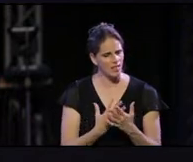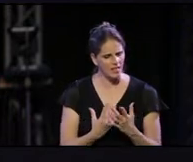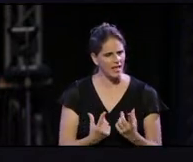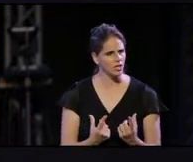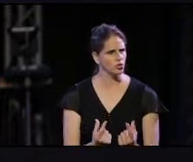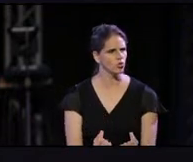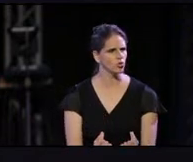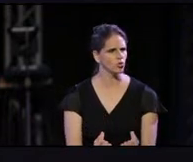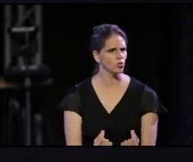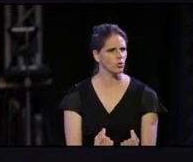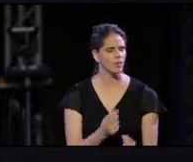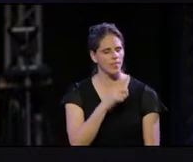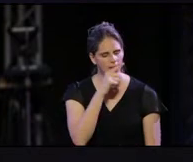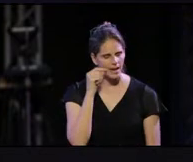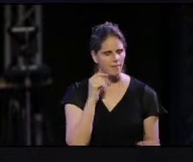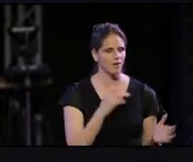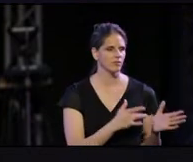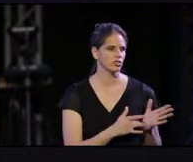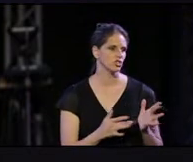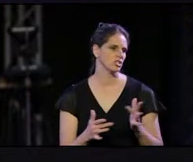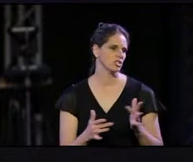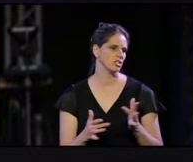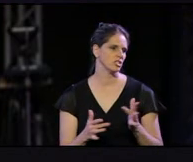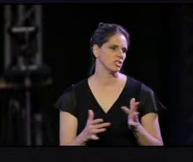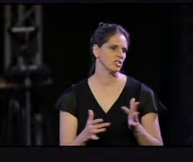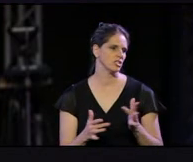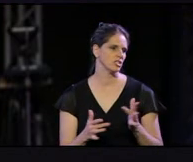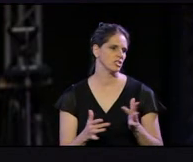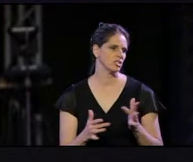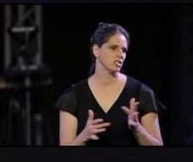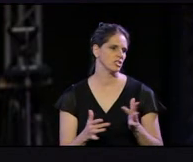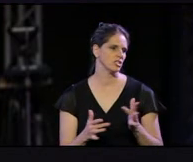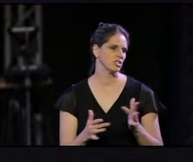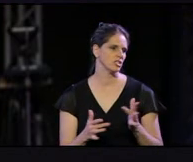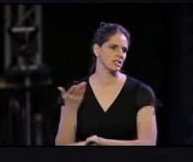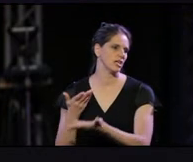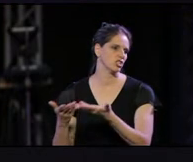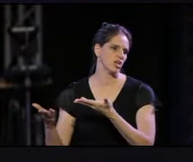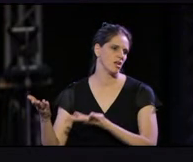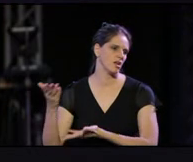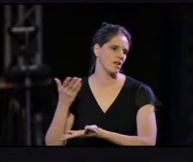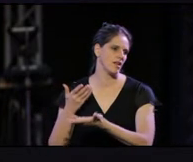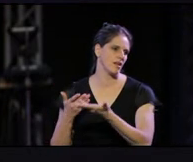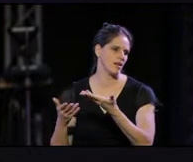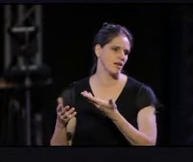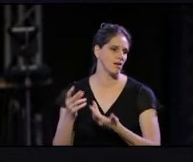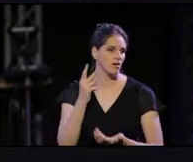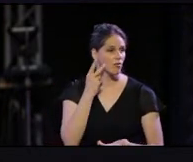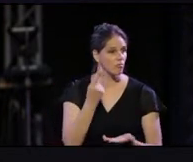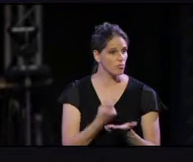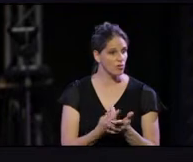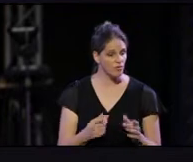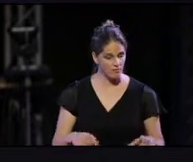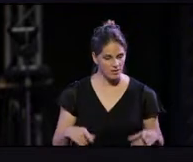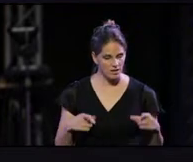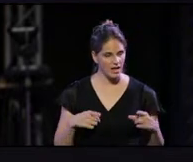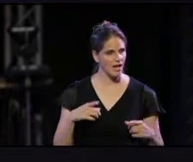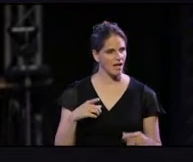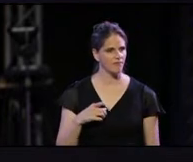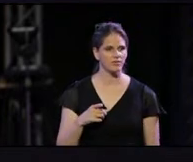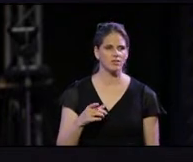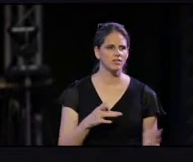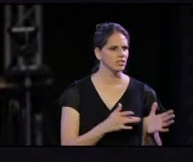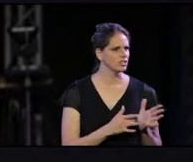else in the name of Jesus and just a conversation? The proof of his life is even in those awkward